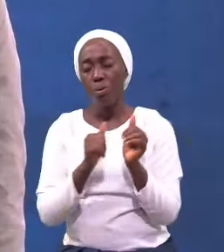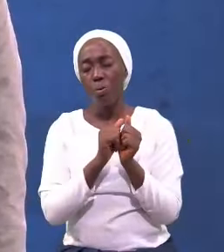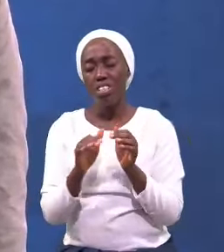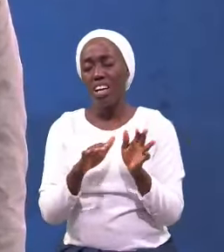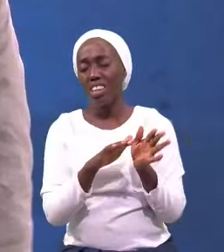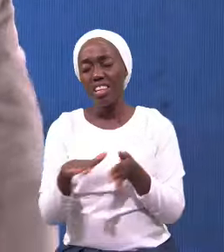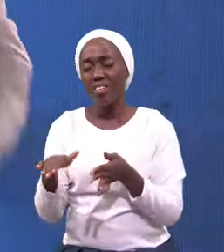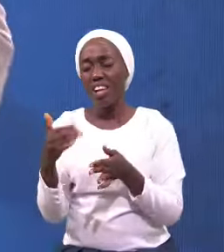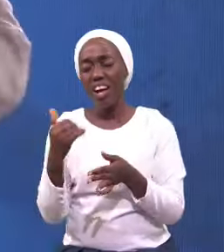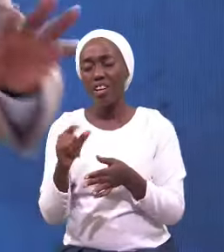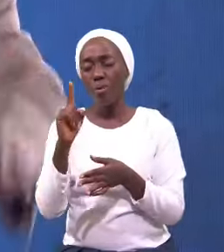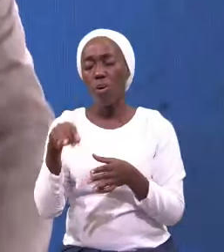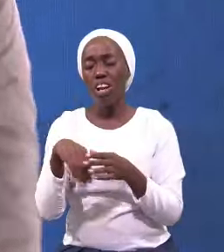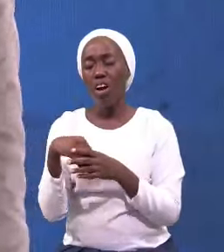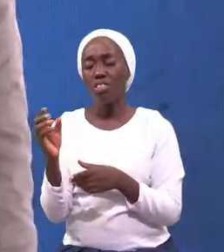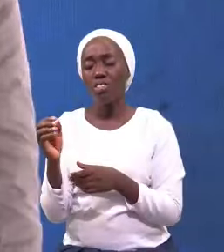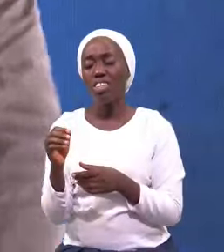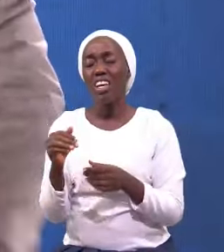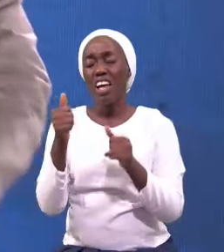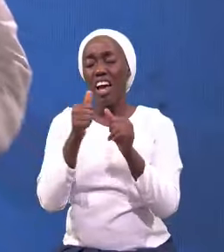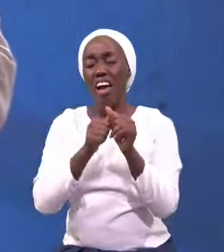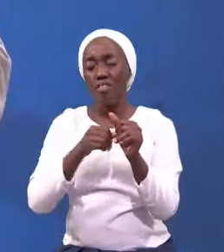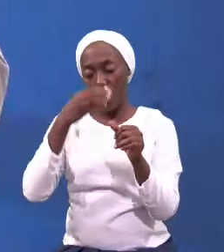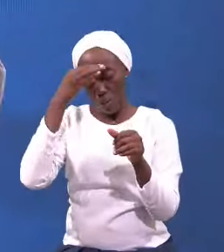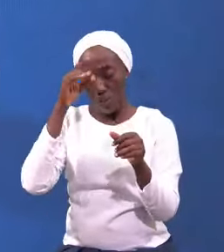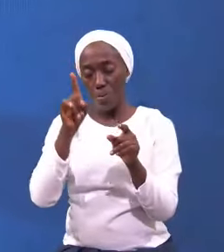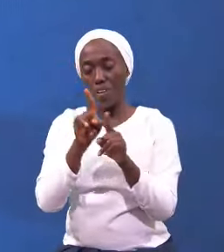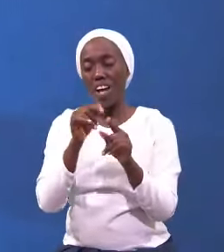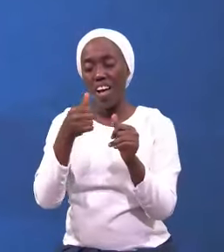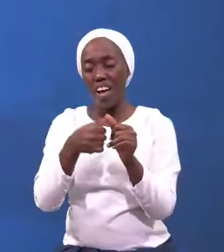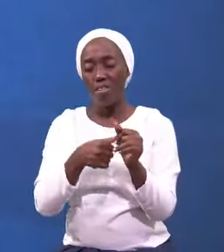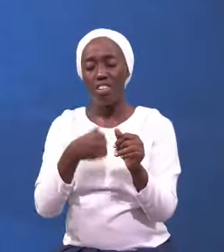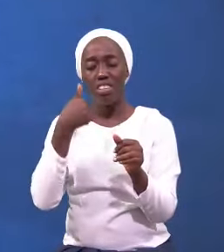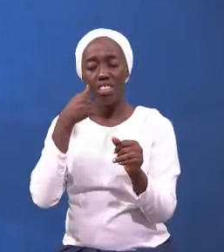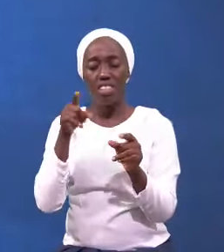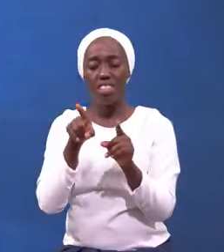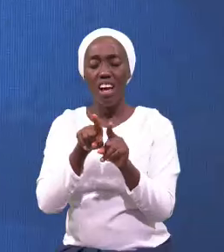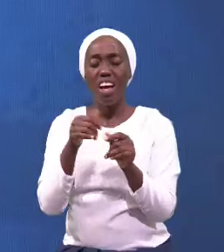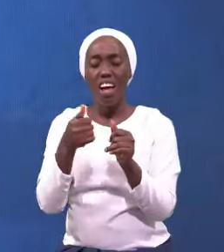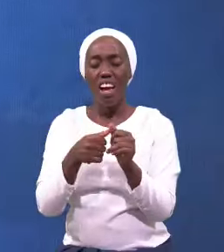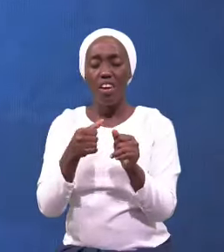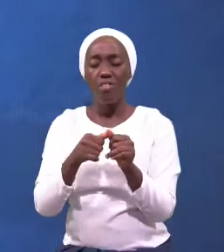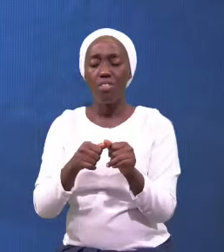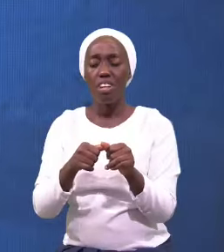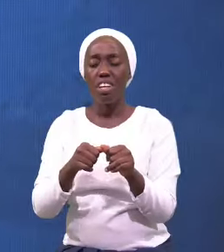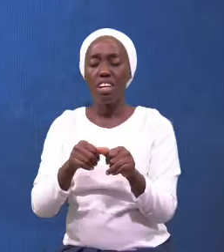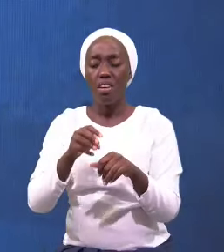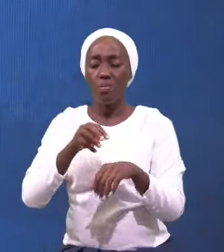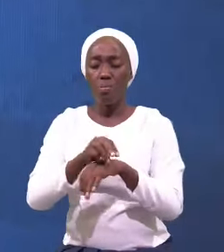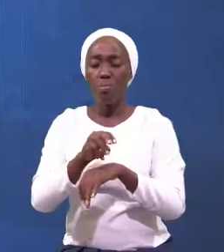exception. Every brother, every sister. Every minister, every child of